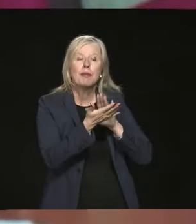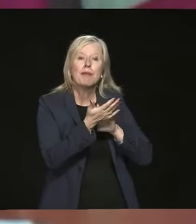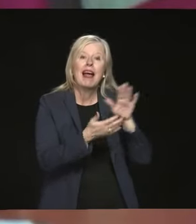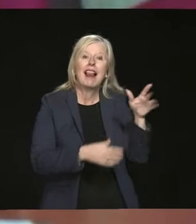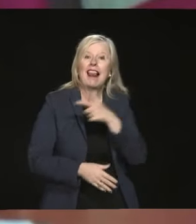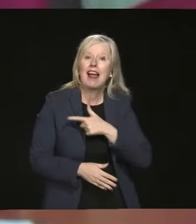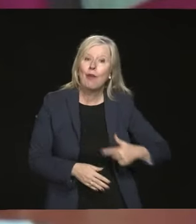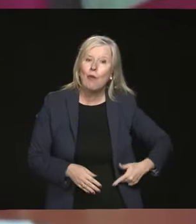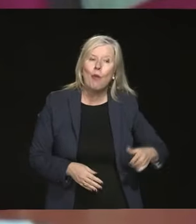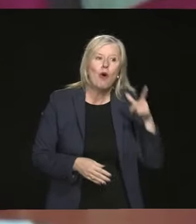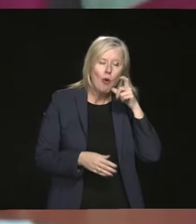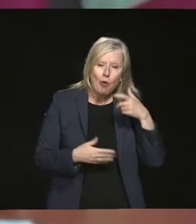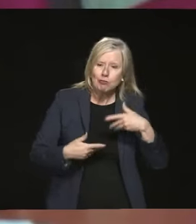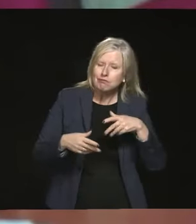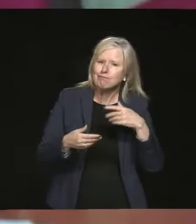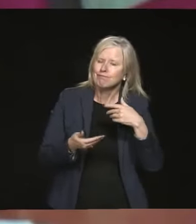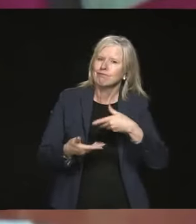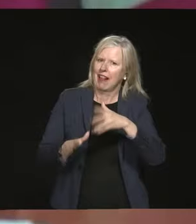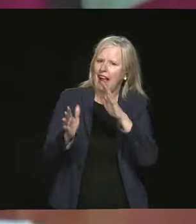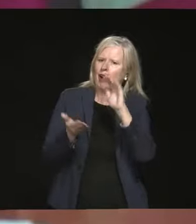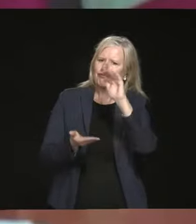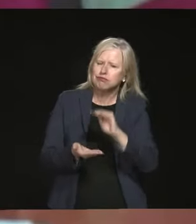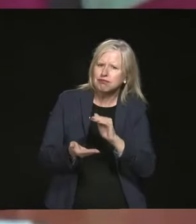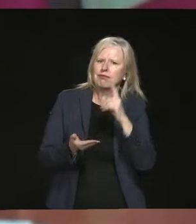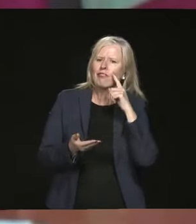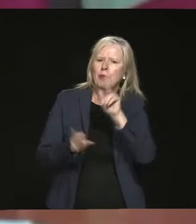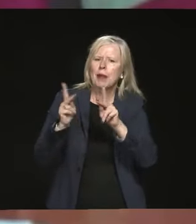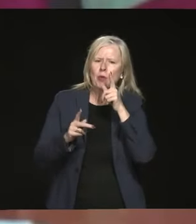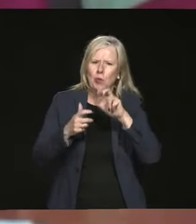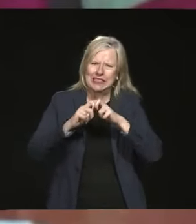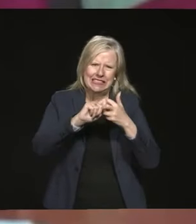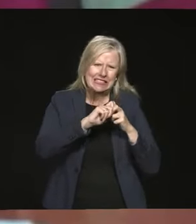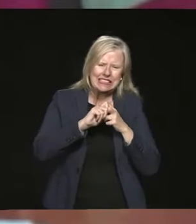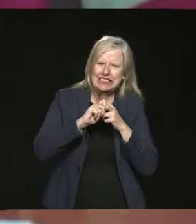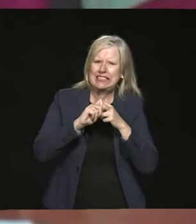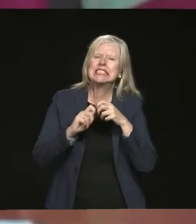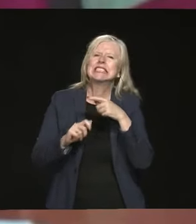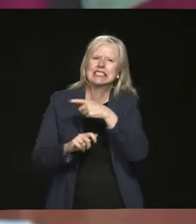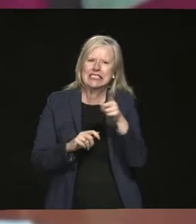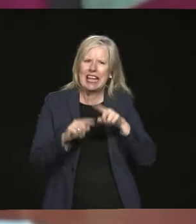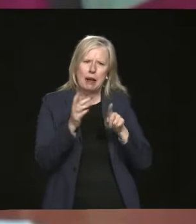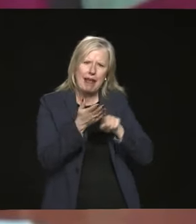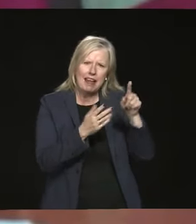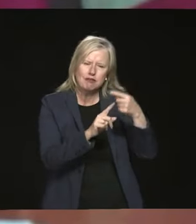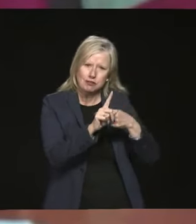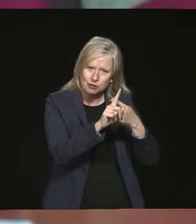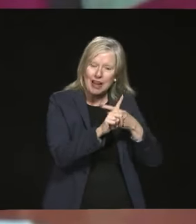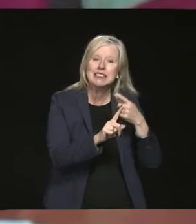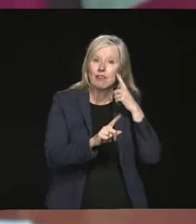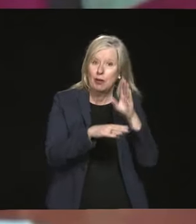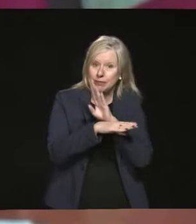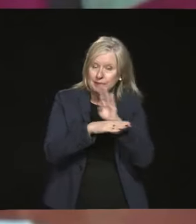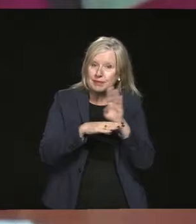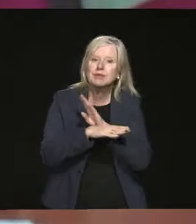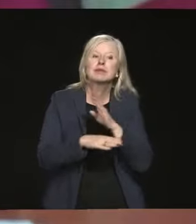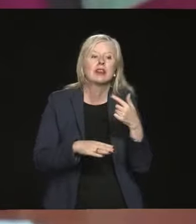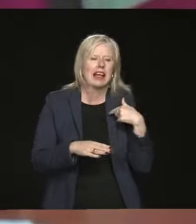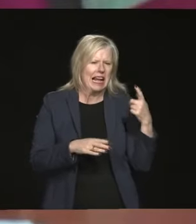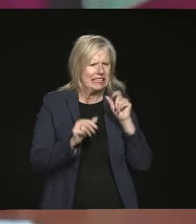are facing hardship. We need our businesses to remain strong so that when this is over, they can continue to be good